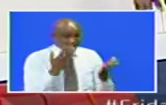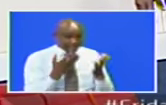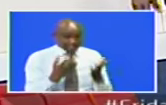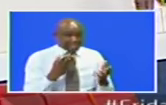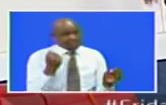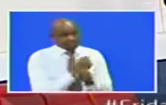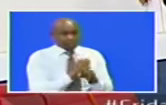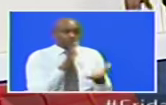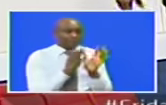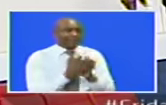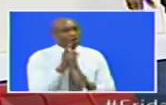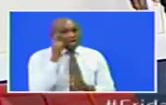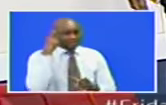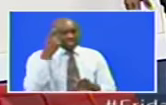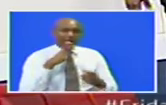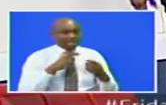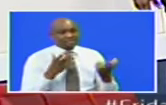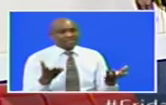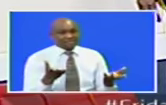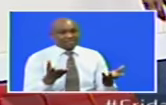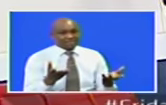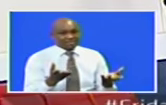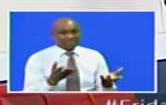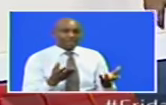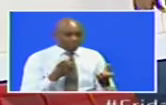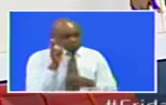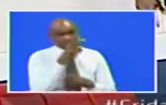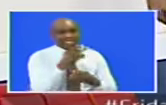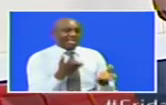to legalize weed. I think we have enough already. Yeah.